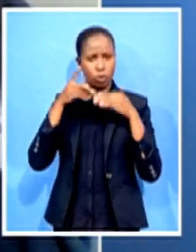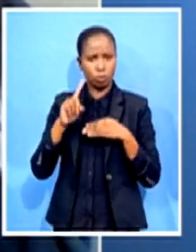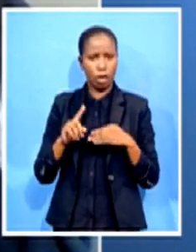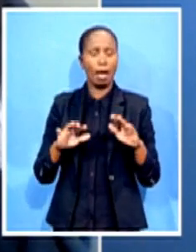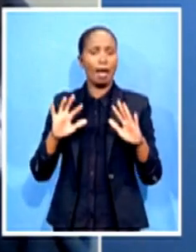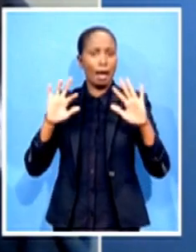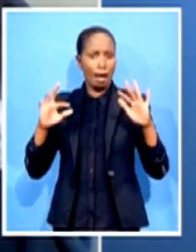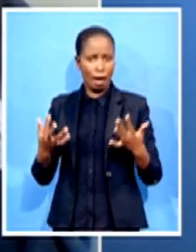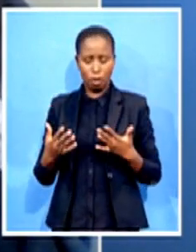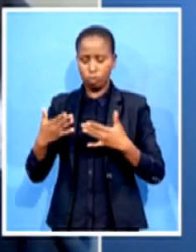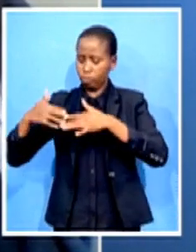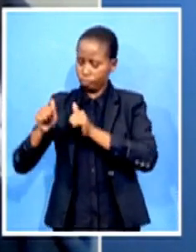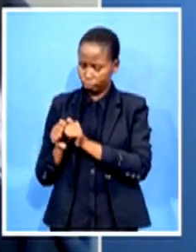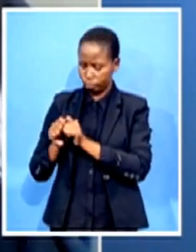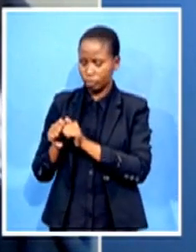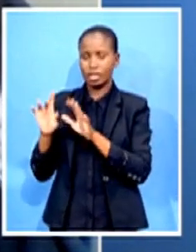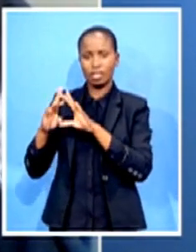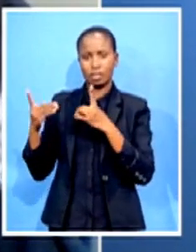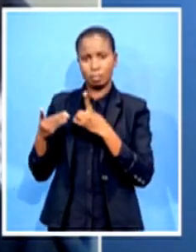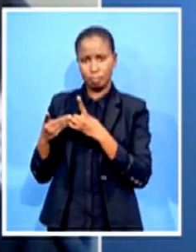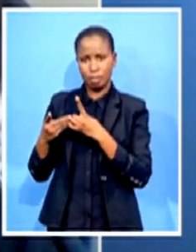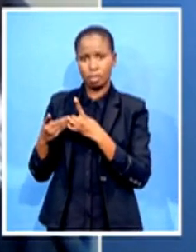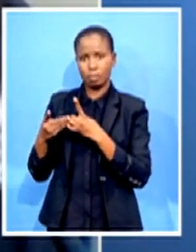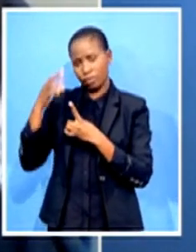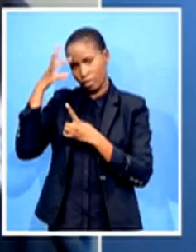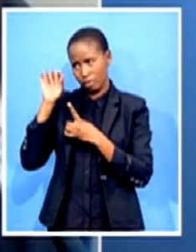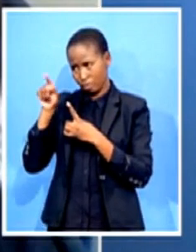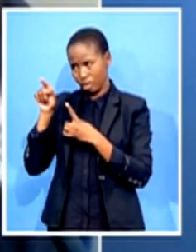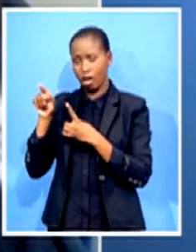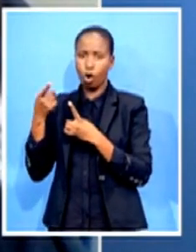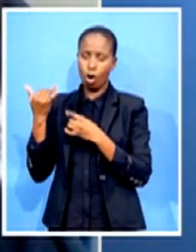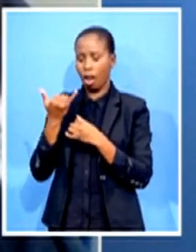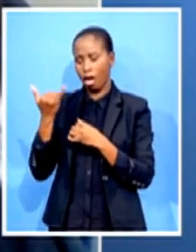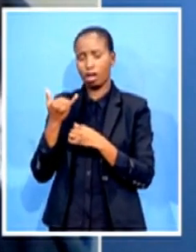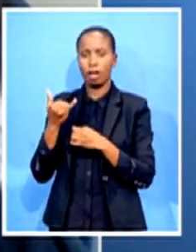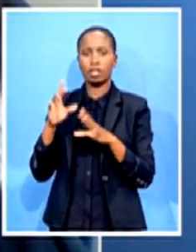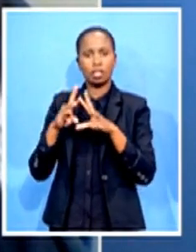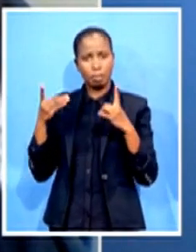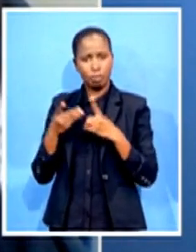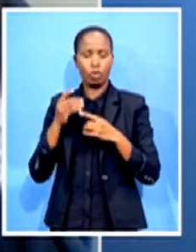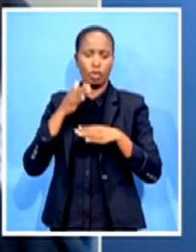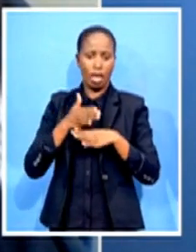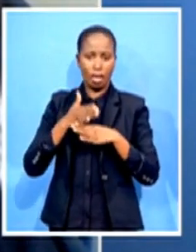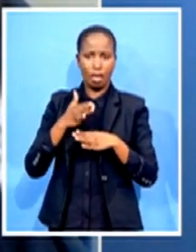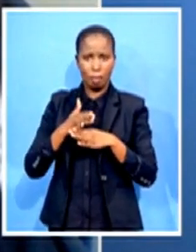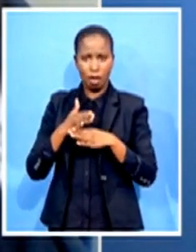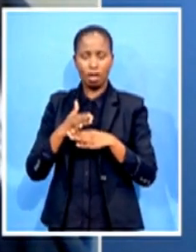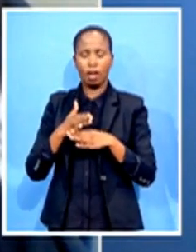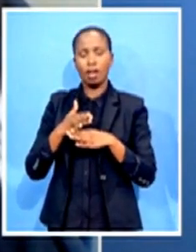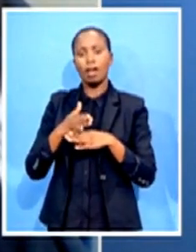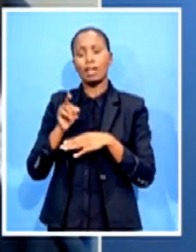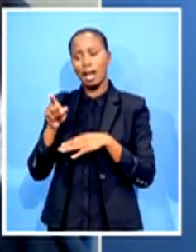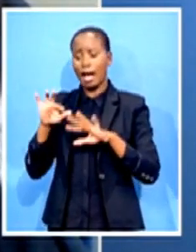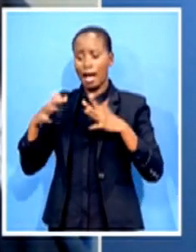like Department of Employment and Labor, how do we make sure that we monitor and ensure that compliance is